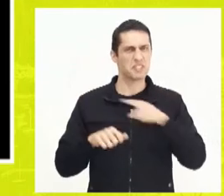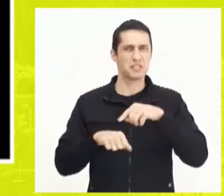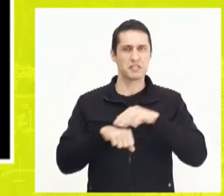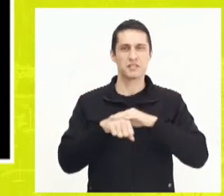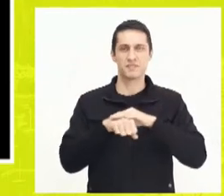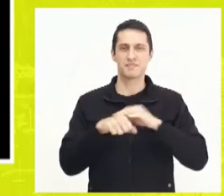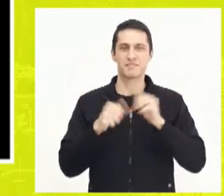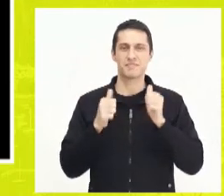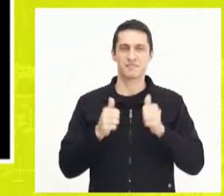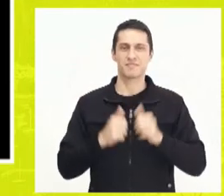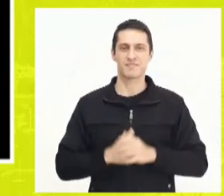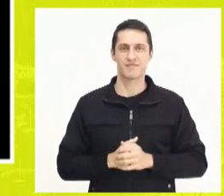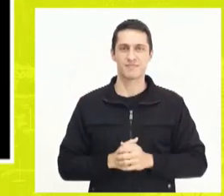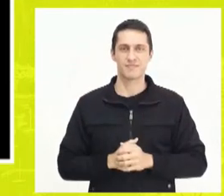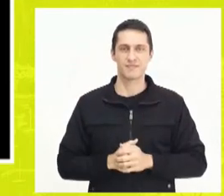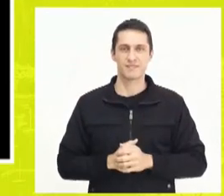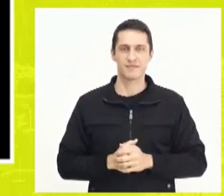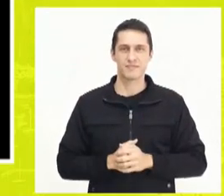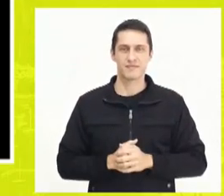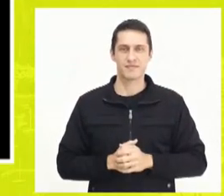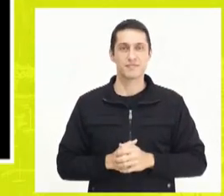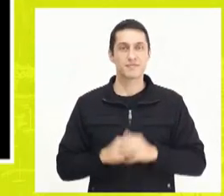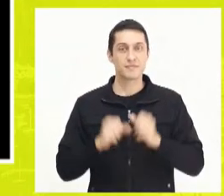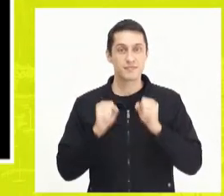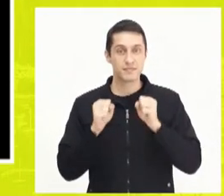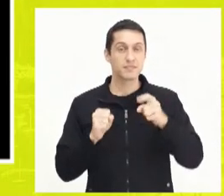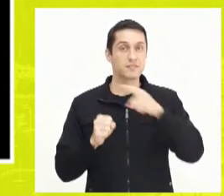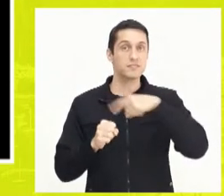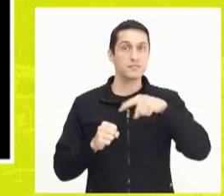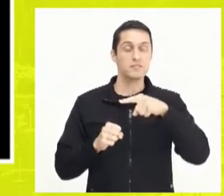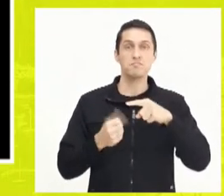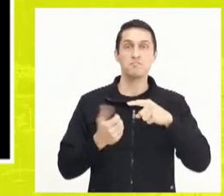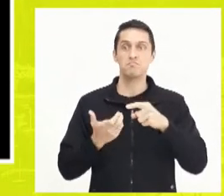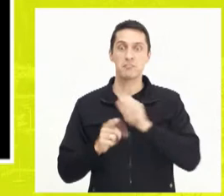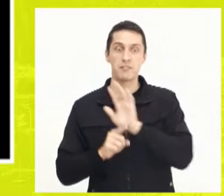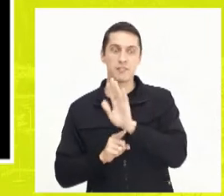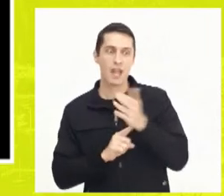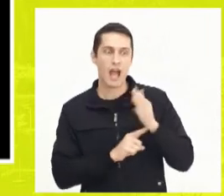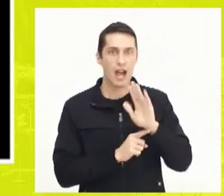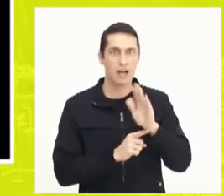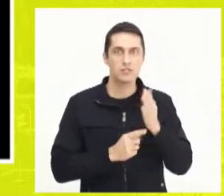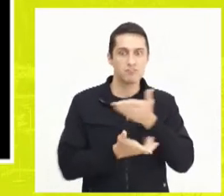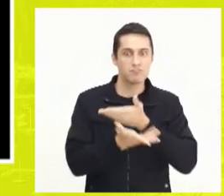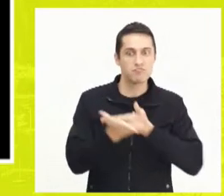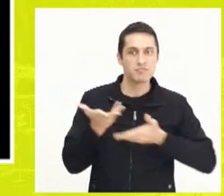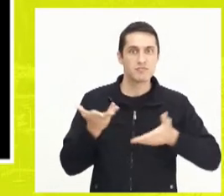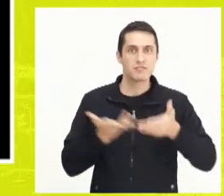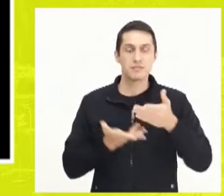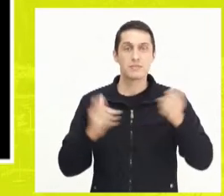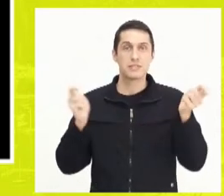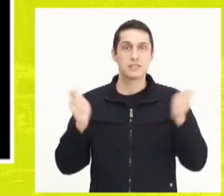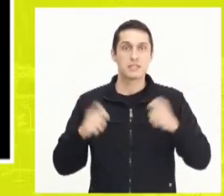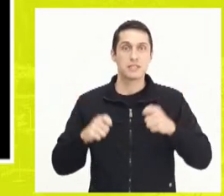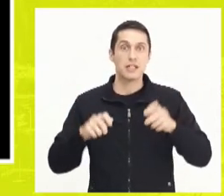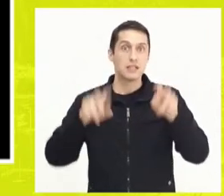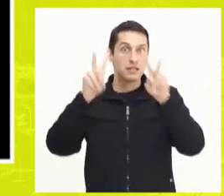it's good i know we're going to have good interventions here we're going to have a good collaboration and it's a nice